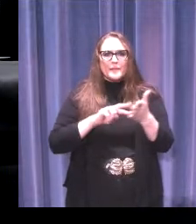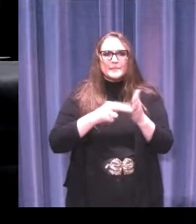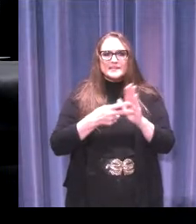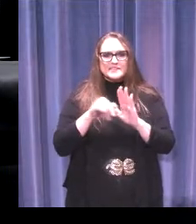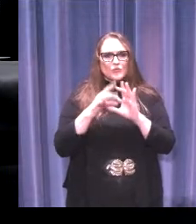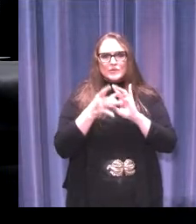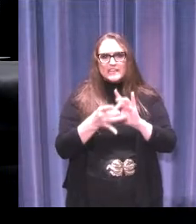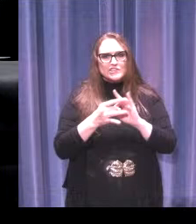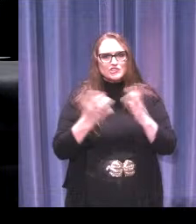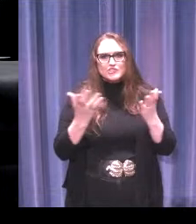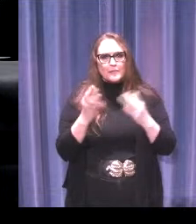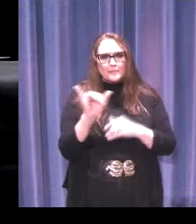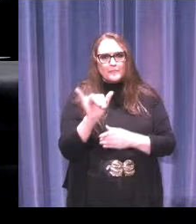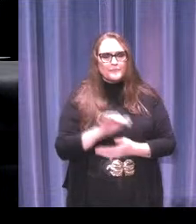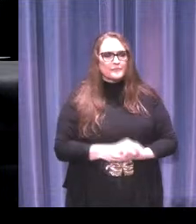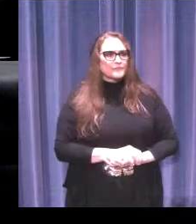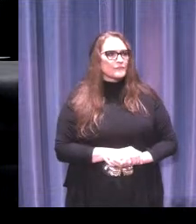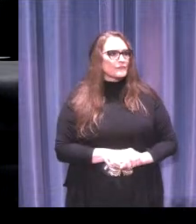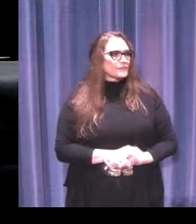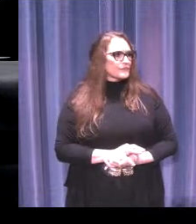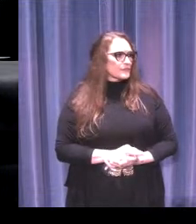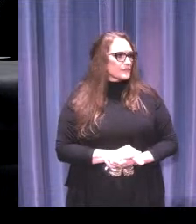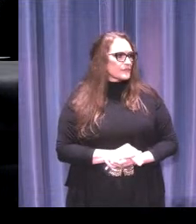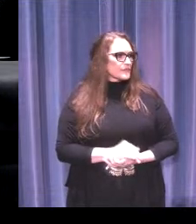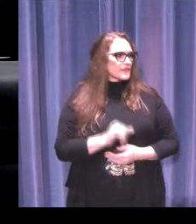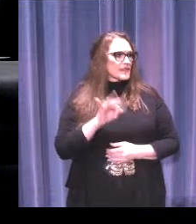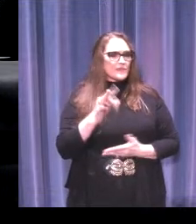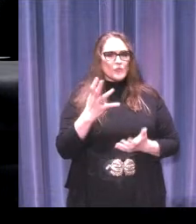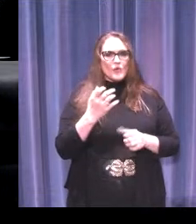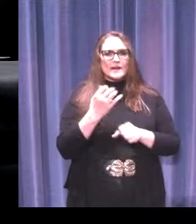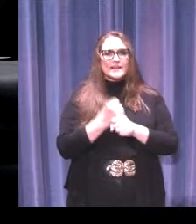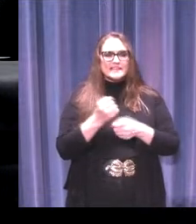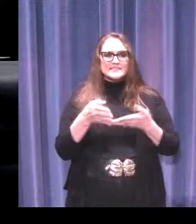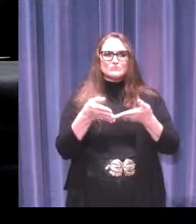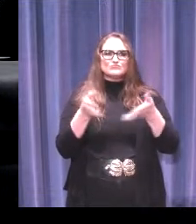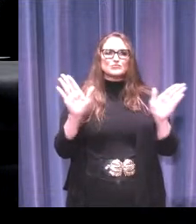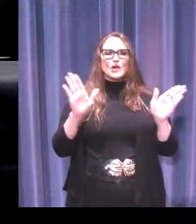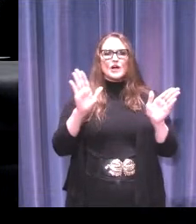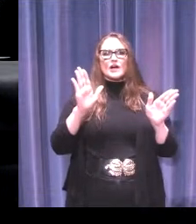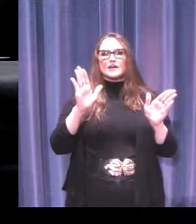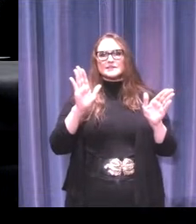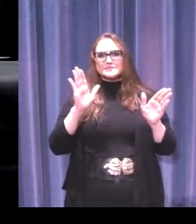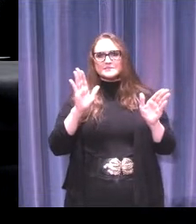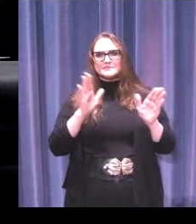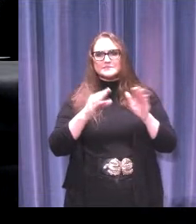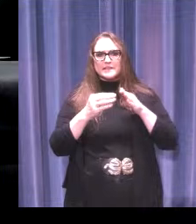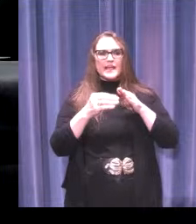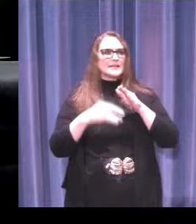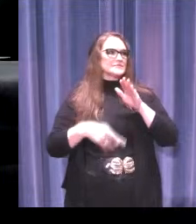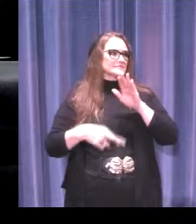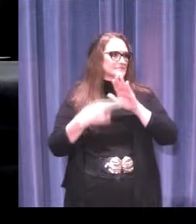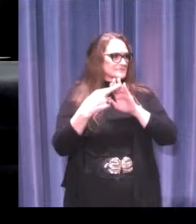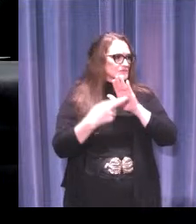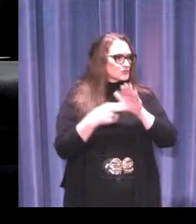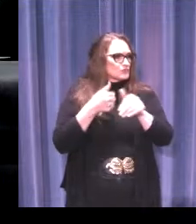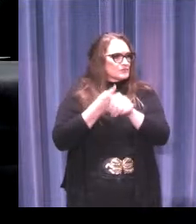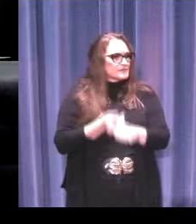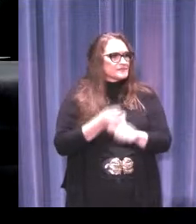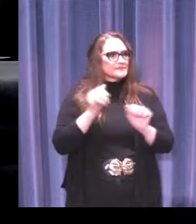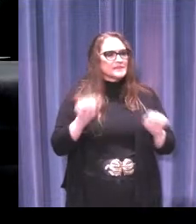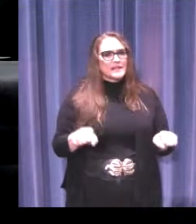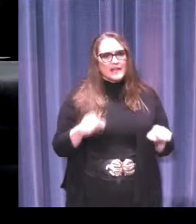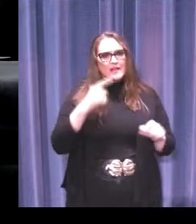be. And if we want to get some broad judgment or some broad guidance that we can consider, then that's